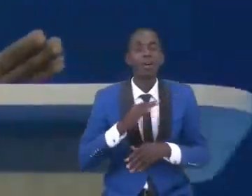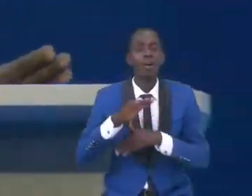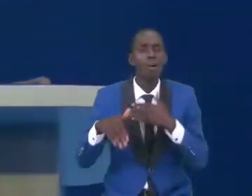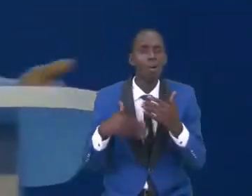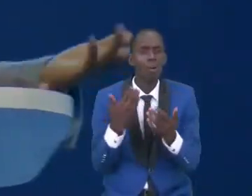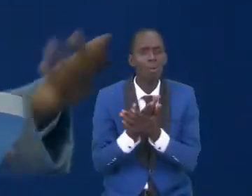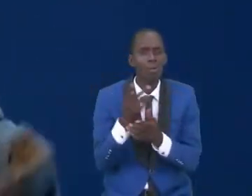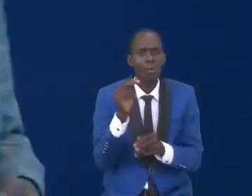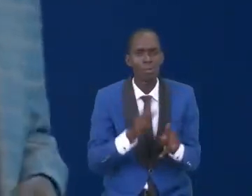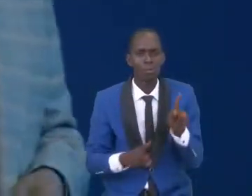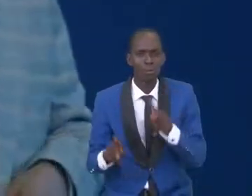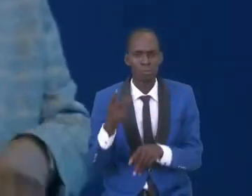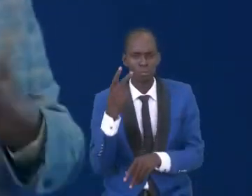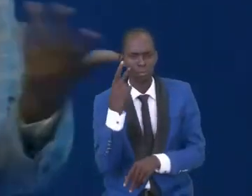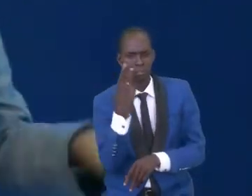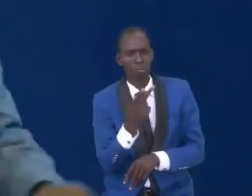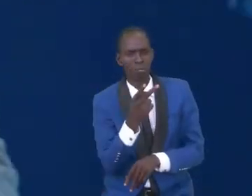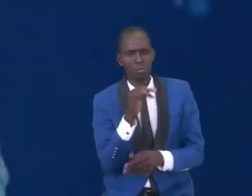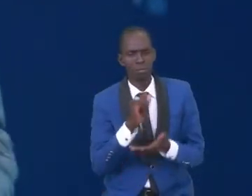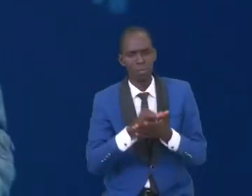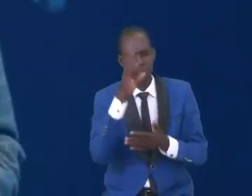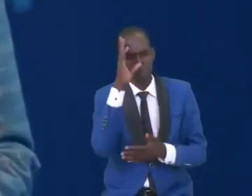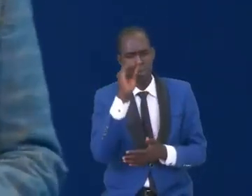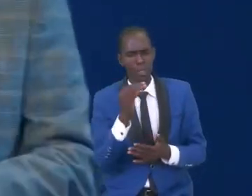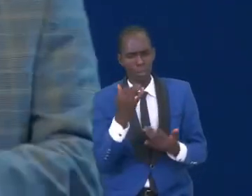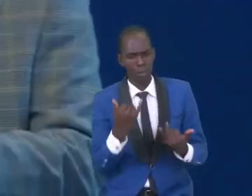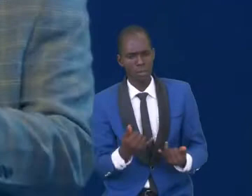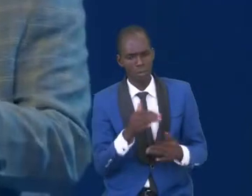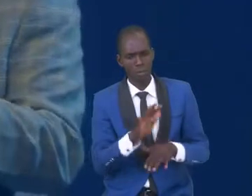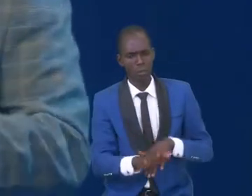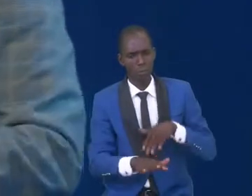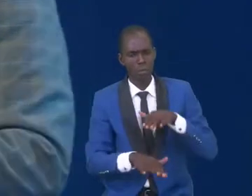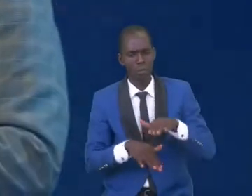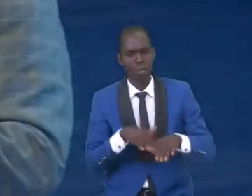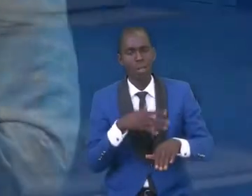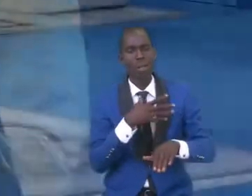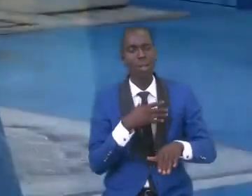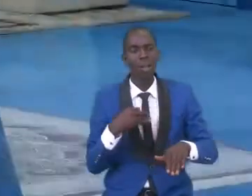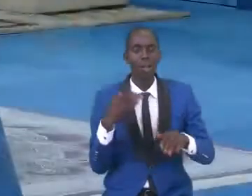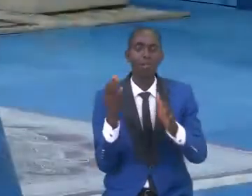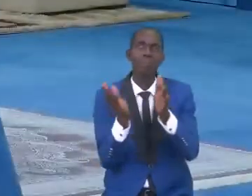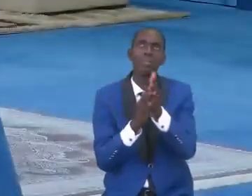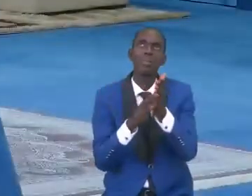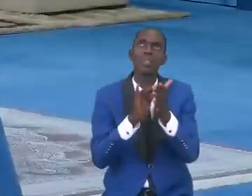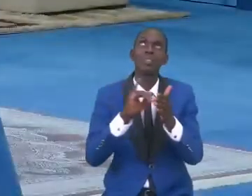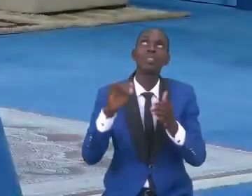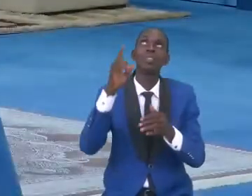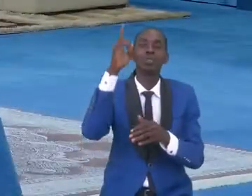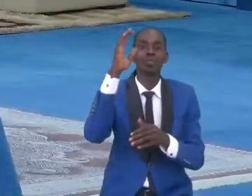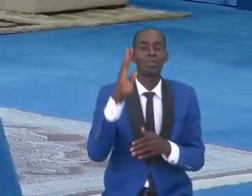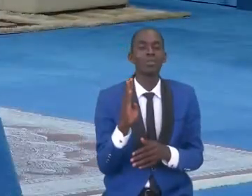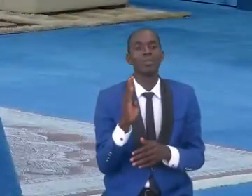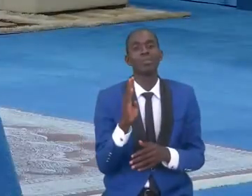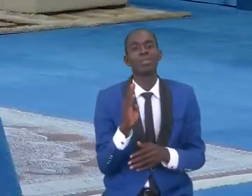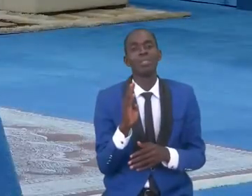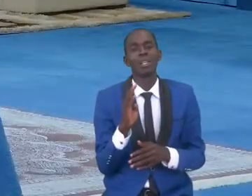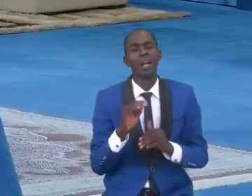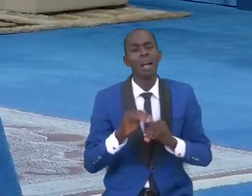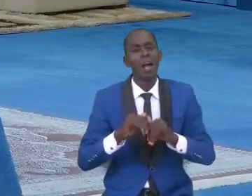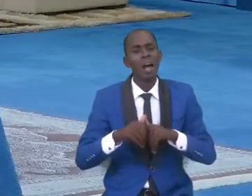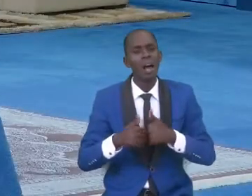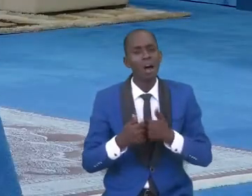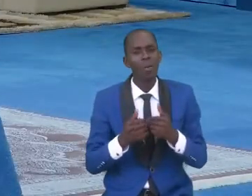people saw him walking and praising God. Now, how did